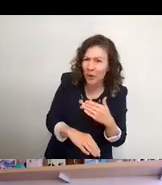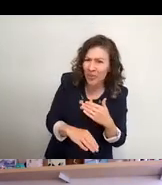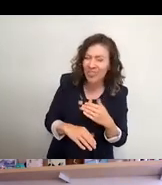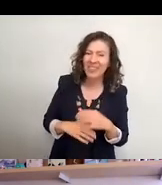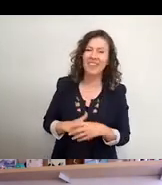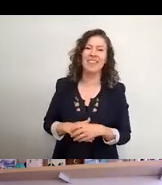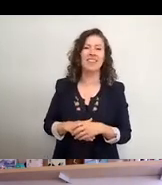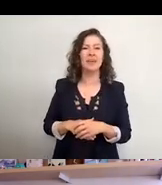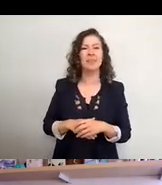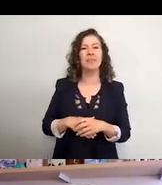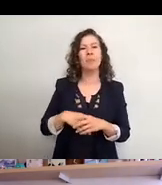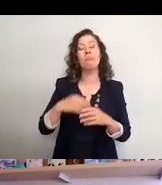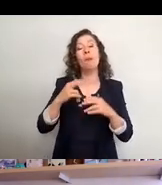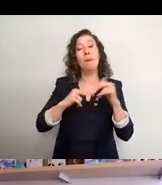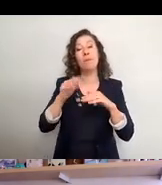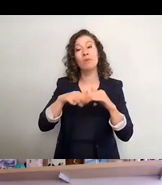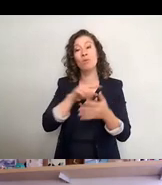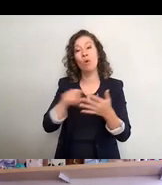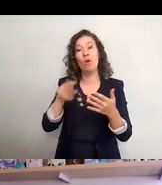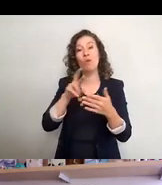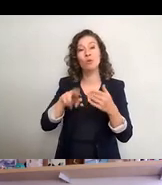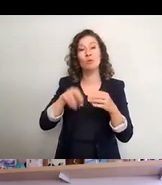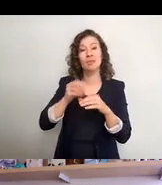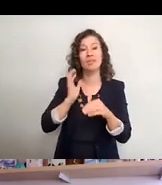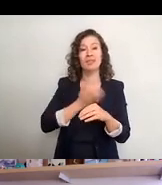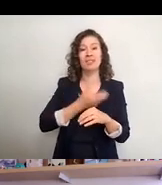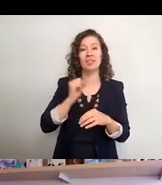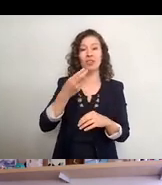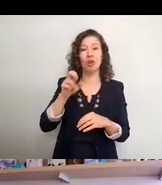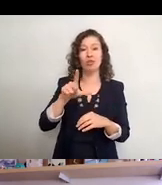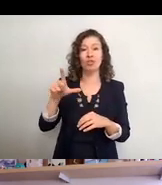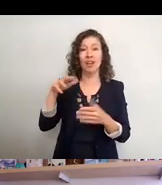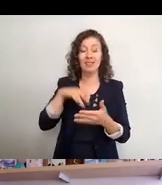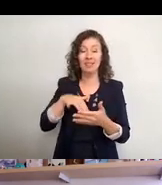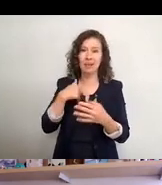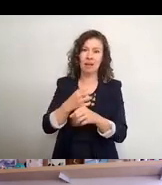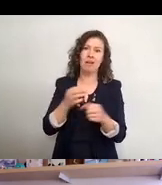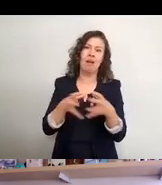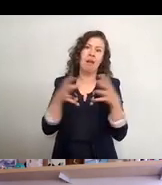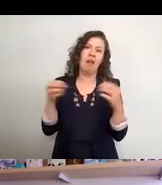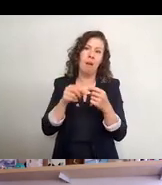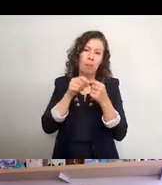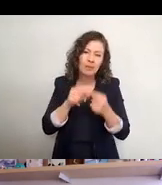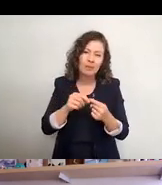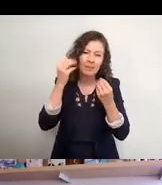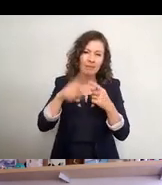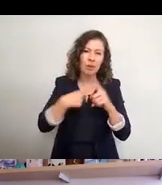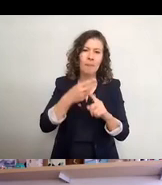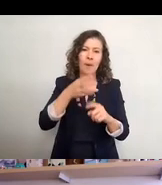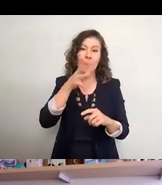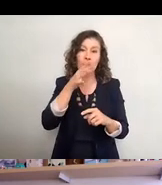So building upon these results, in our shell study, we got a lot more detailed information about mom's